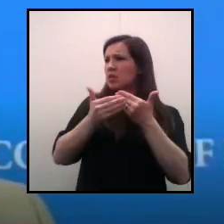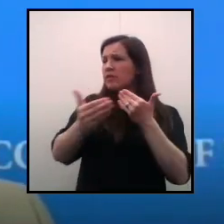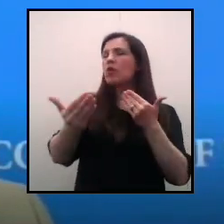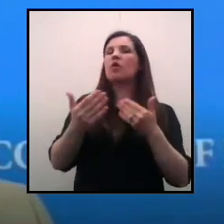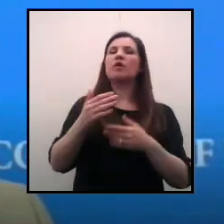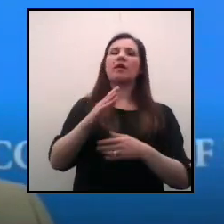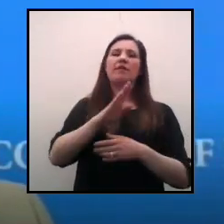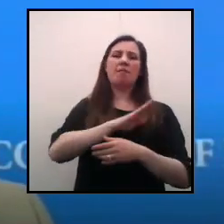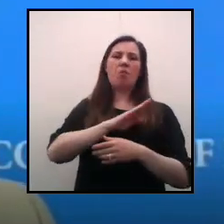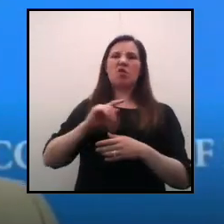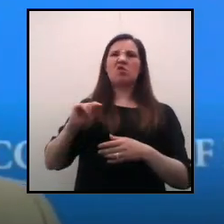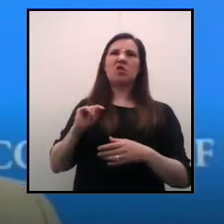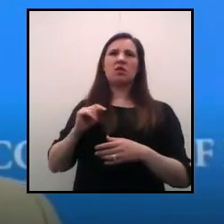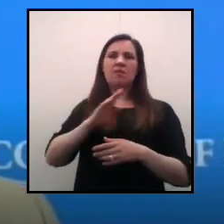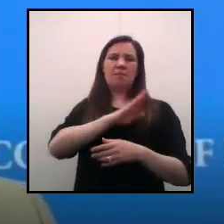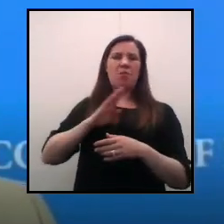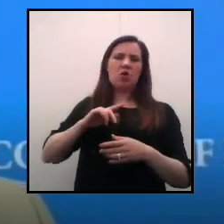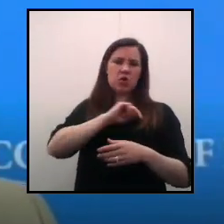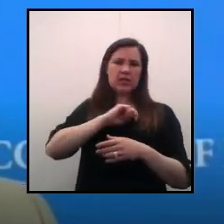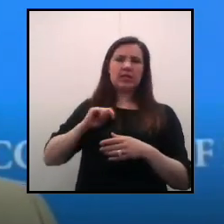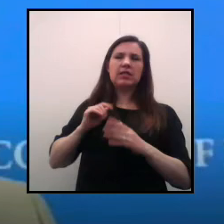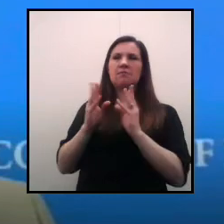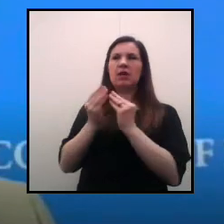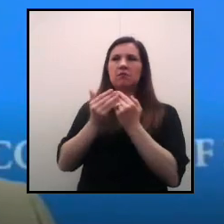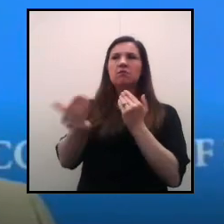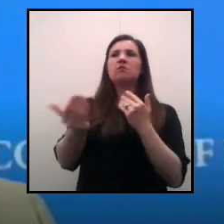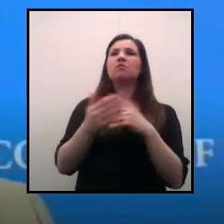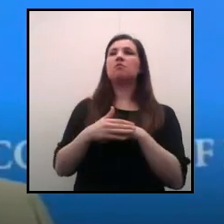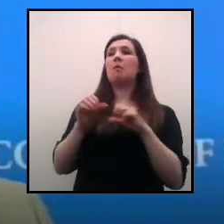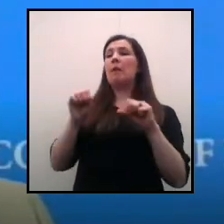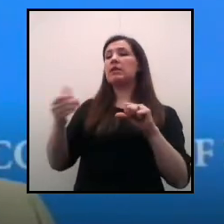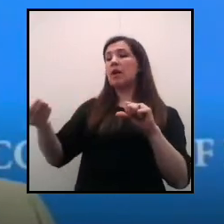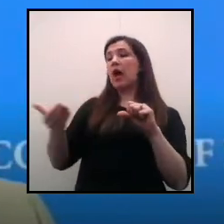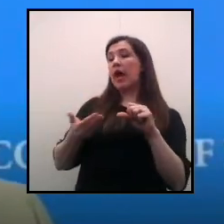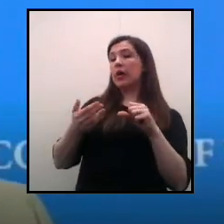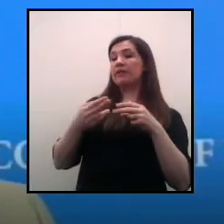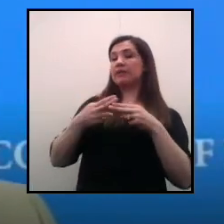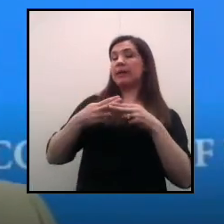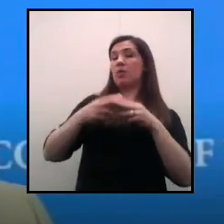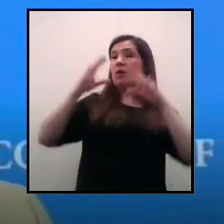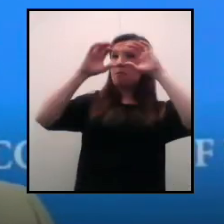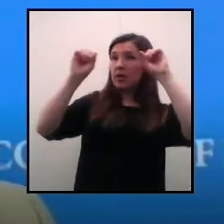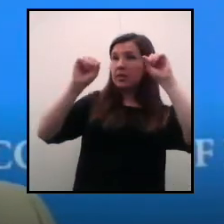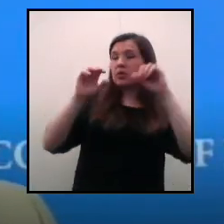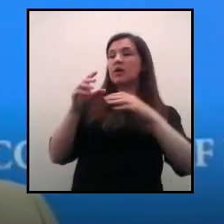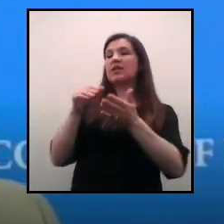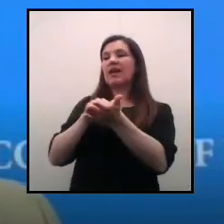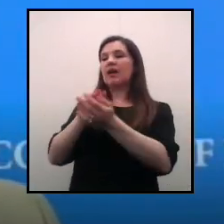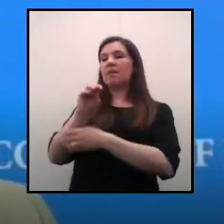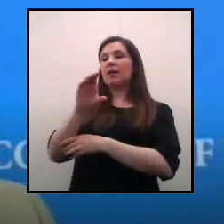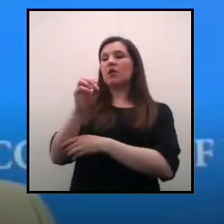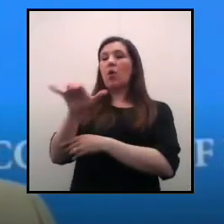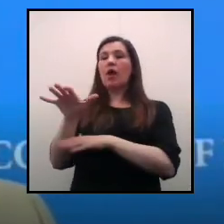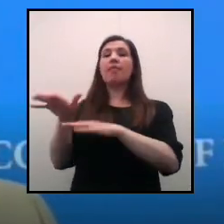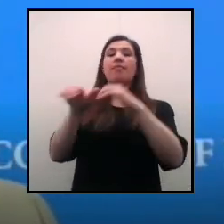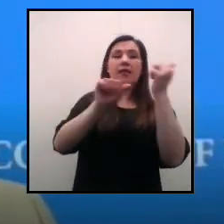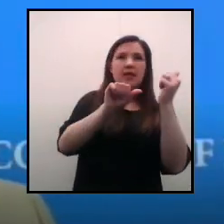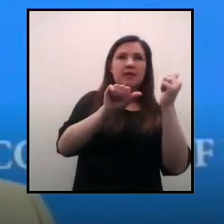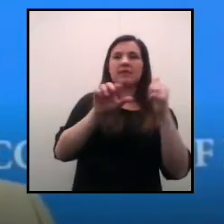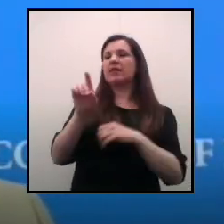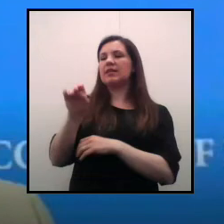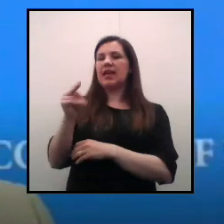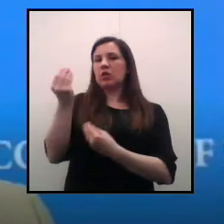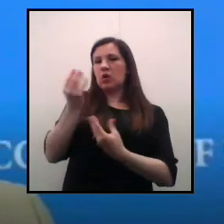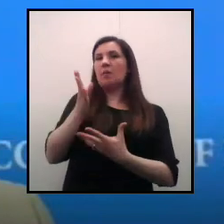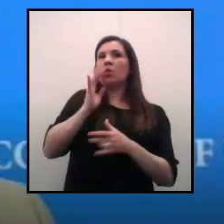Board of Trustees meeting soon with regards to a possible hiring of an interim president once Dr. Hokoy leaves. Dan gave me his word he'd be